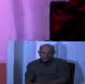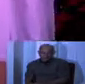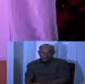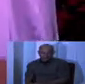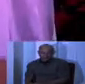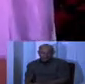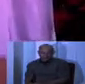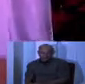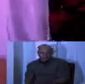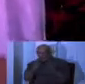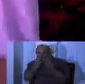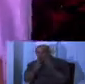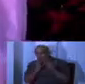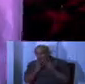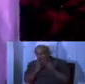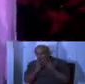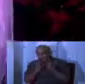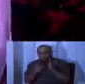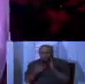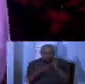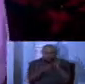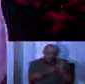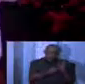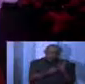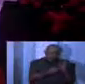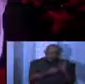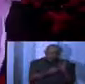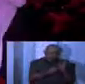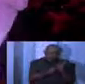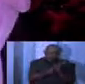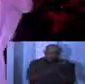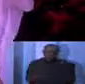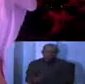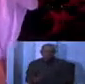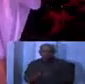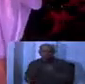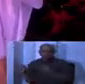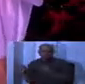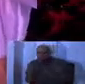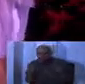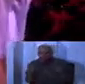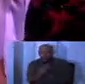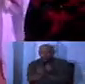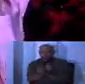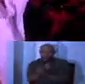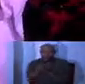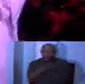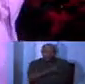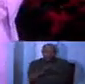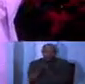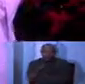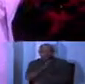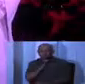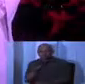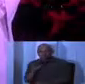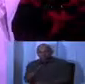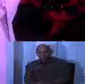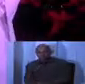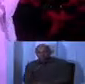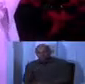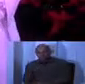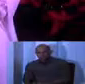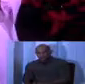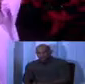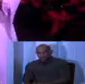What a sad reflection on the scandalous love of Jesus Christ.